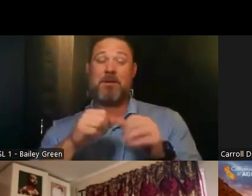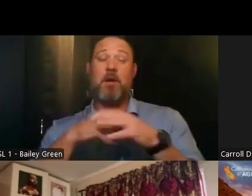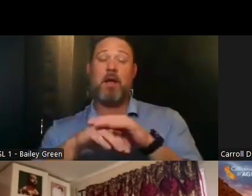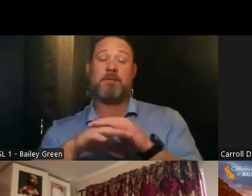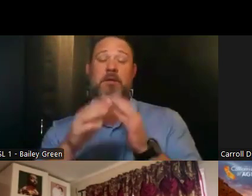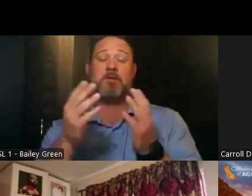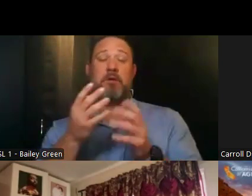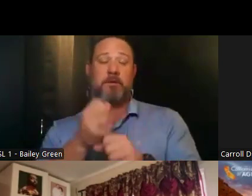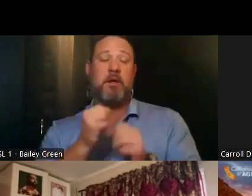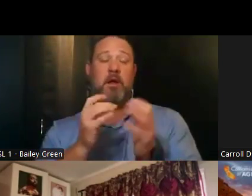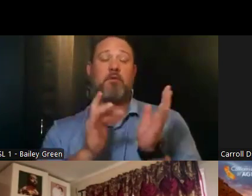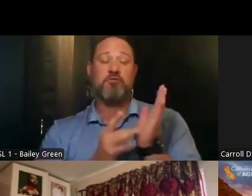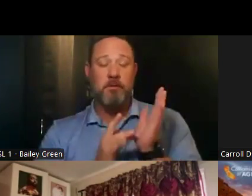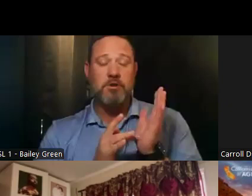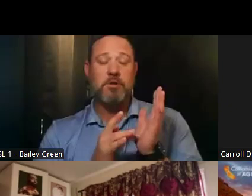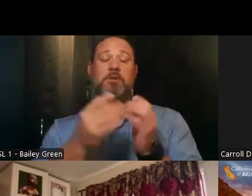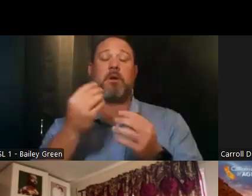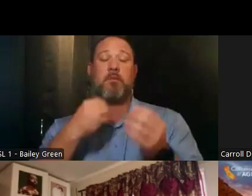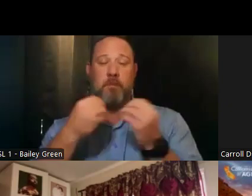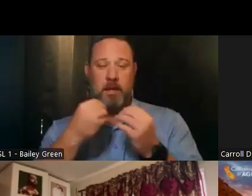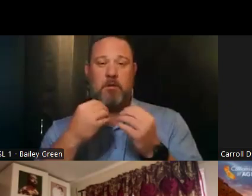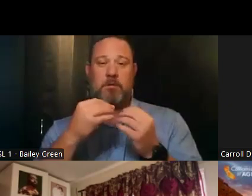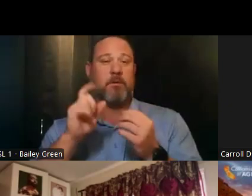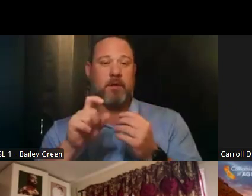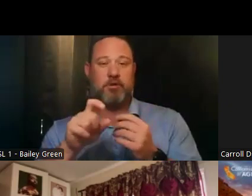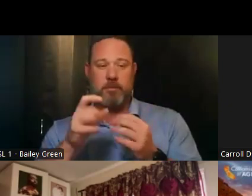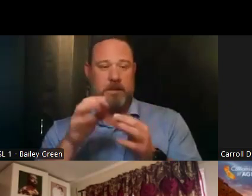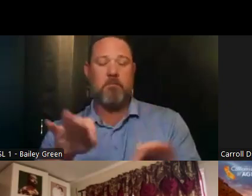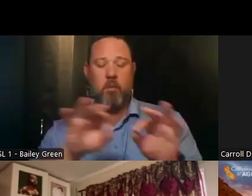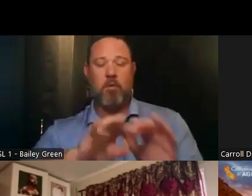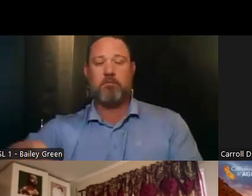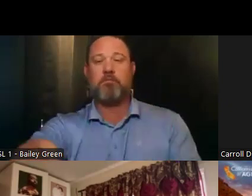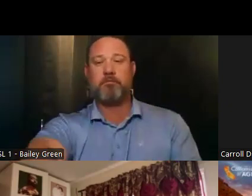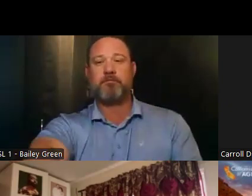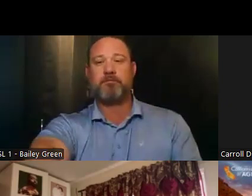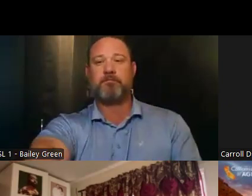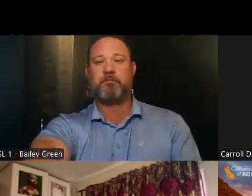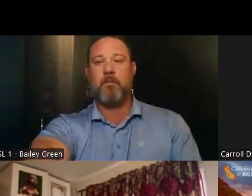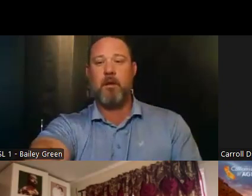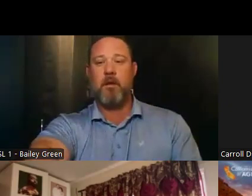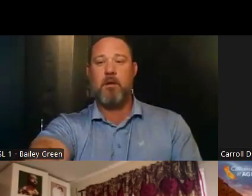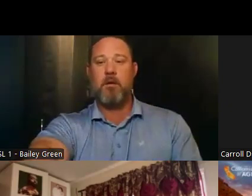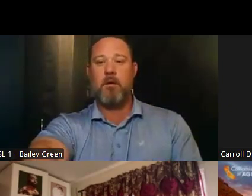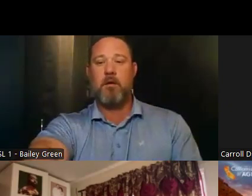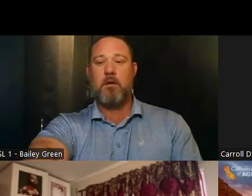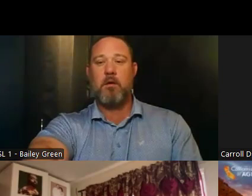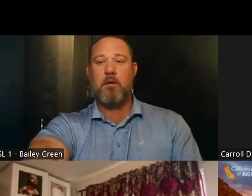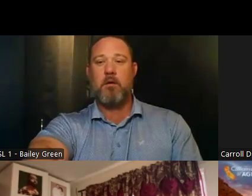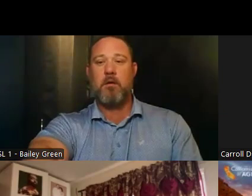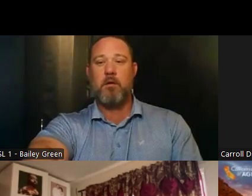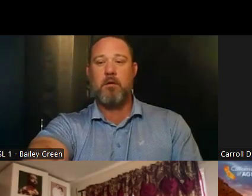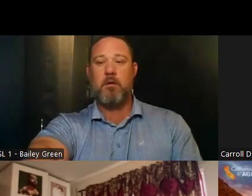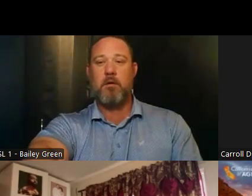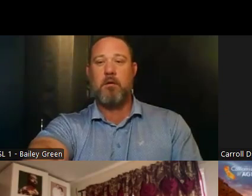you get your prescriptions, making sure you get your meals, that should be really important. But I think it is a really tough call to try to